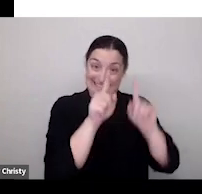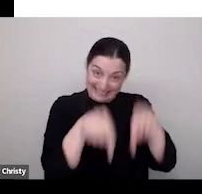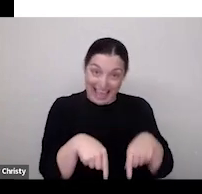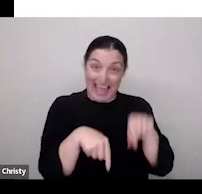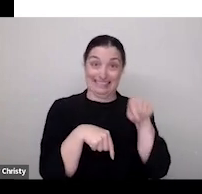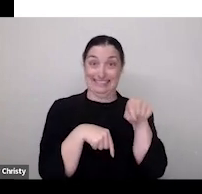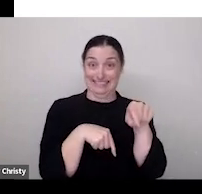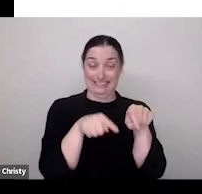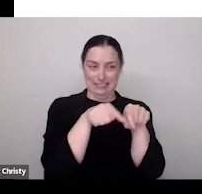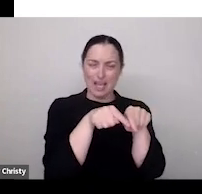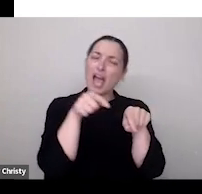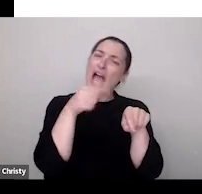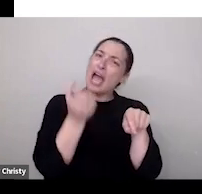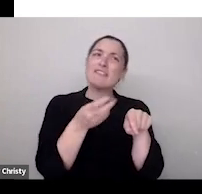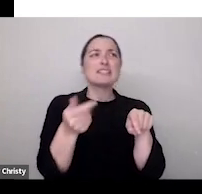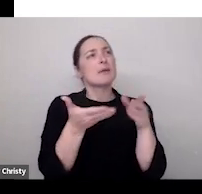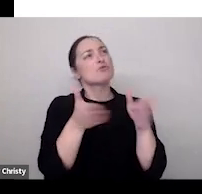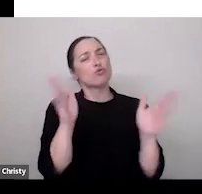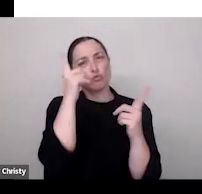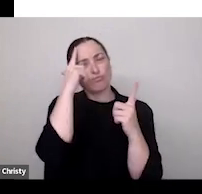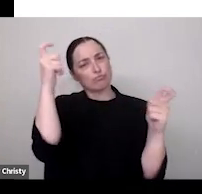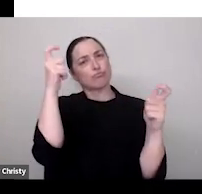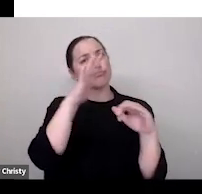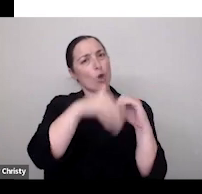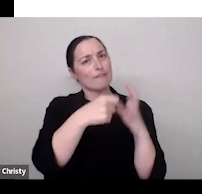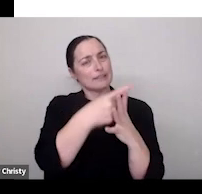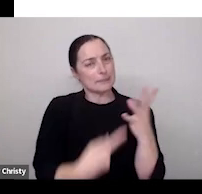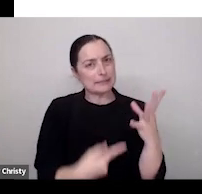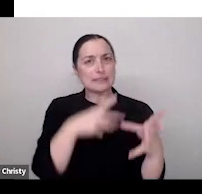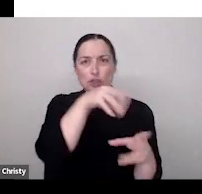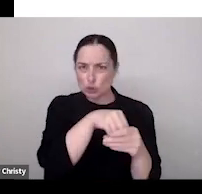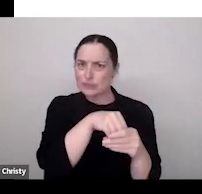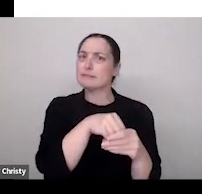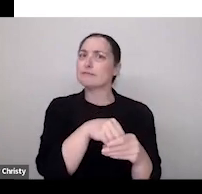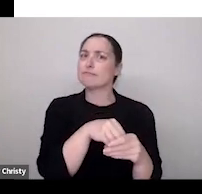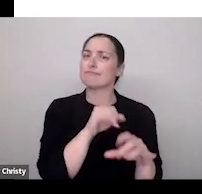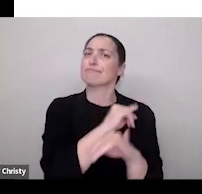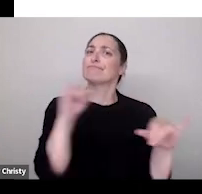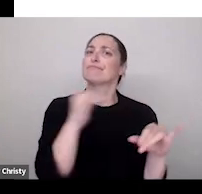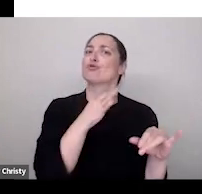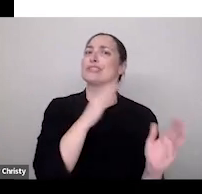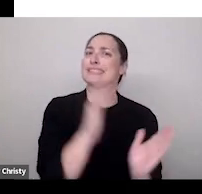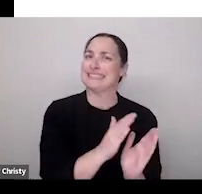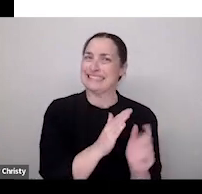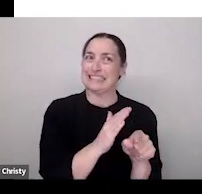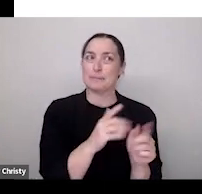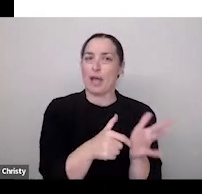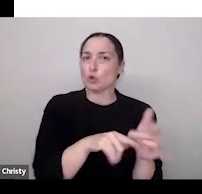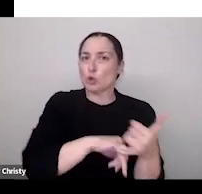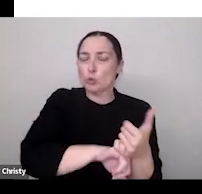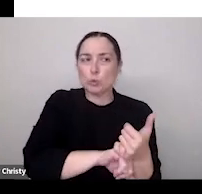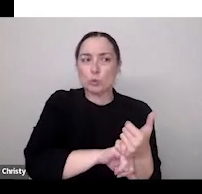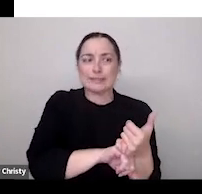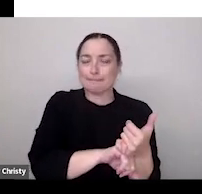knowing that we had some general principles around disability inclusive disaster risk reduction, but no tools to really realize what those